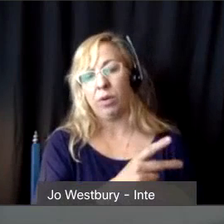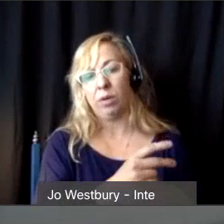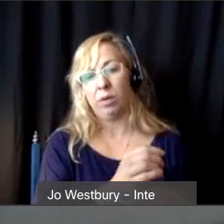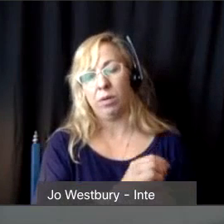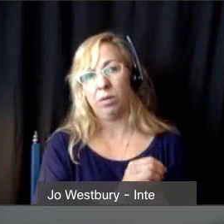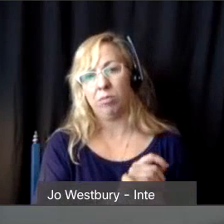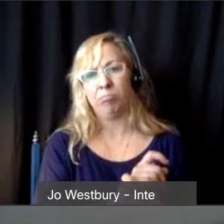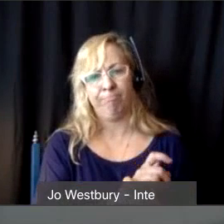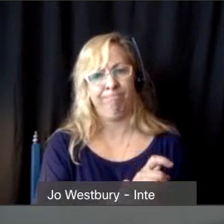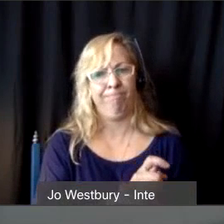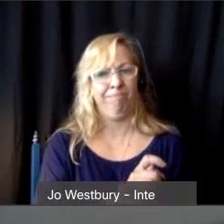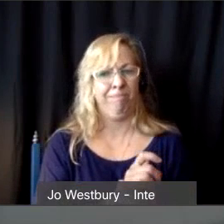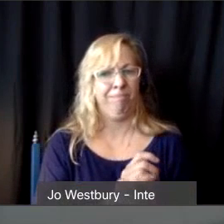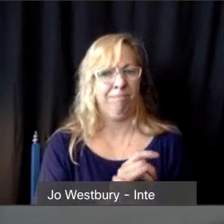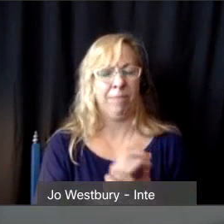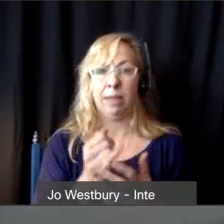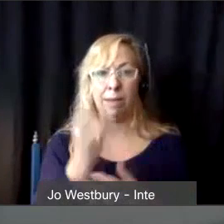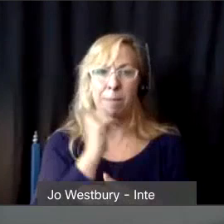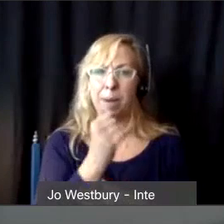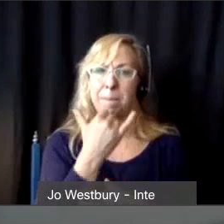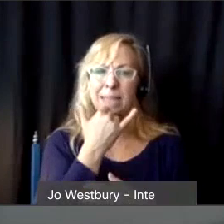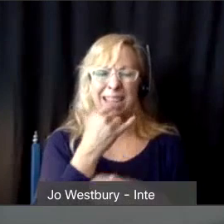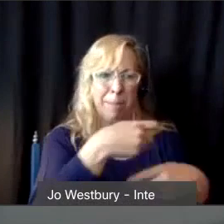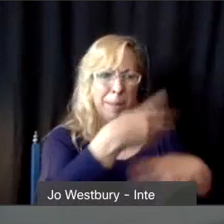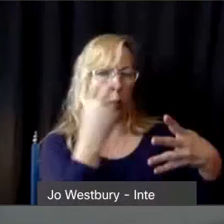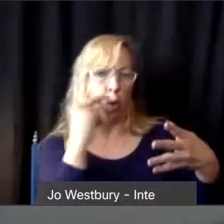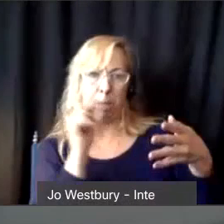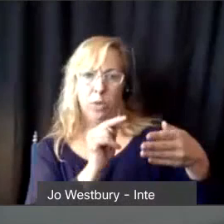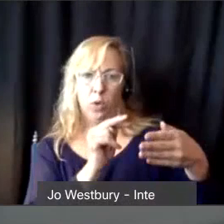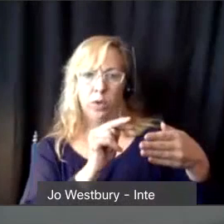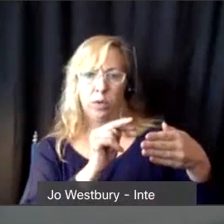if I am not mistaken, let me find it real quickly.